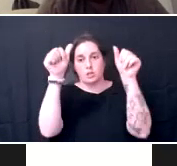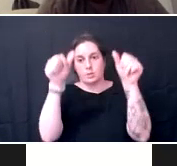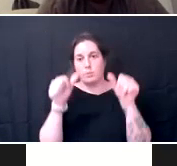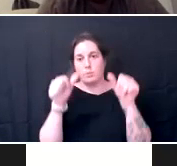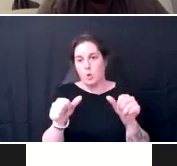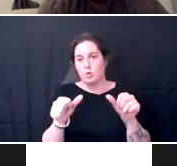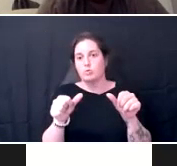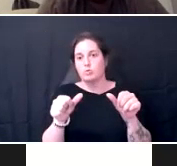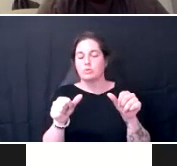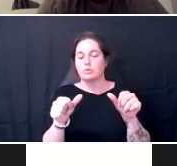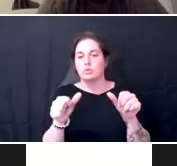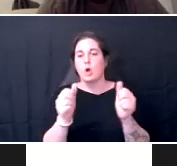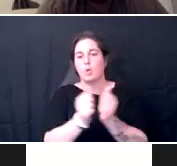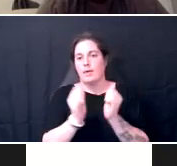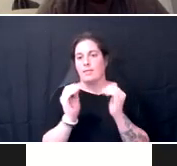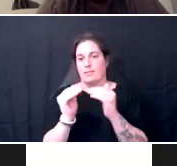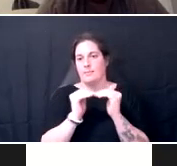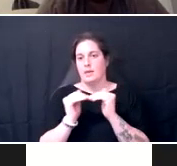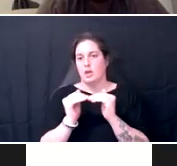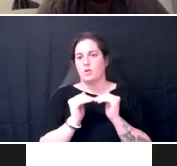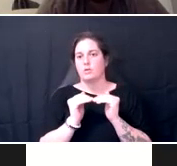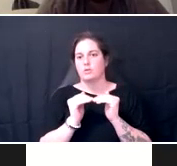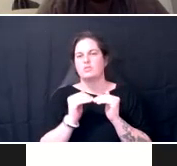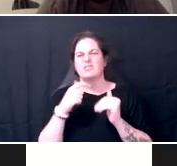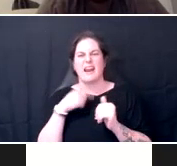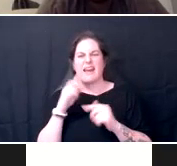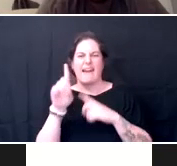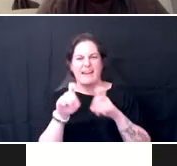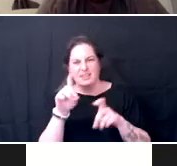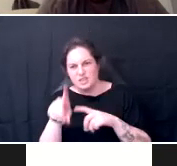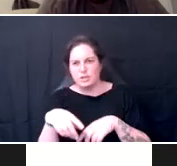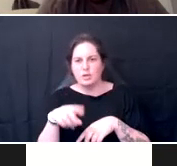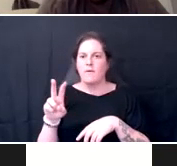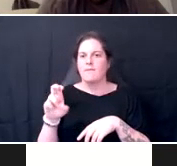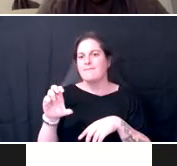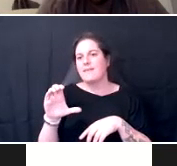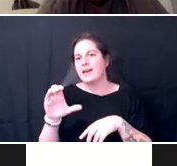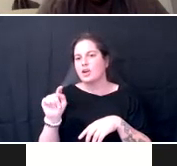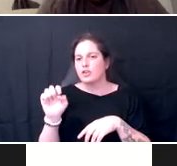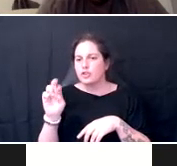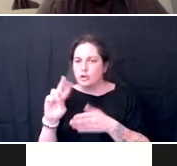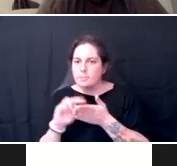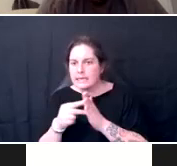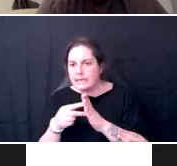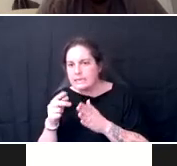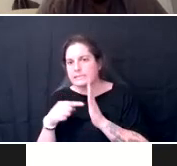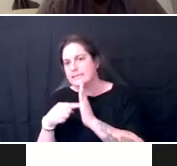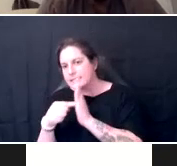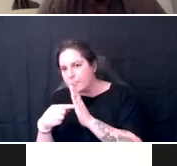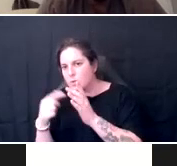on vectors, where I ask some questions about what are vectors, give me examples, that type of thing, right?